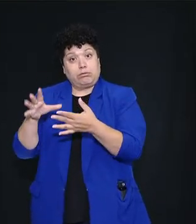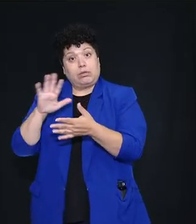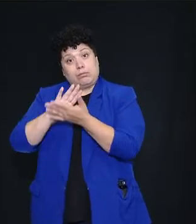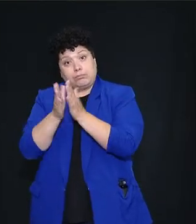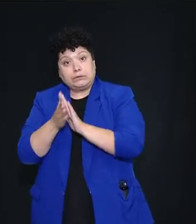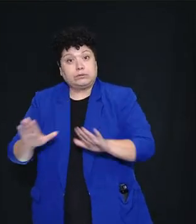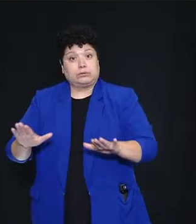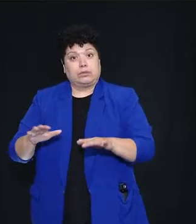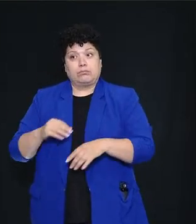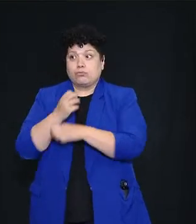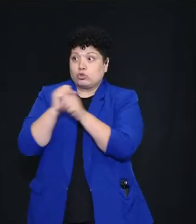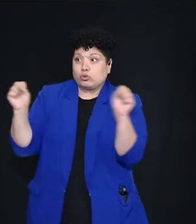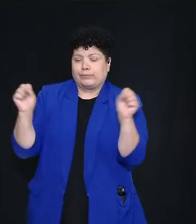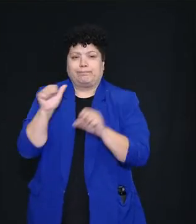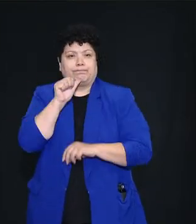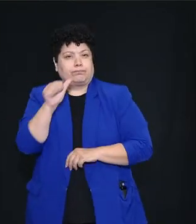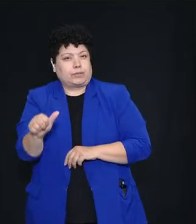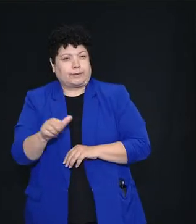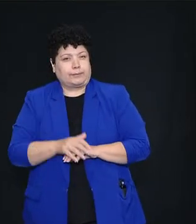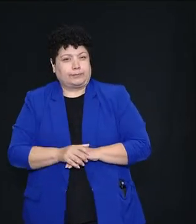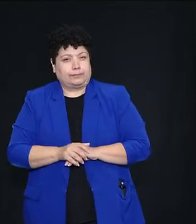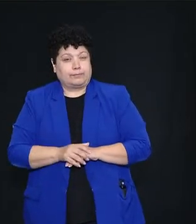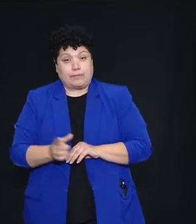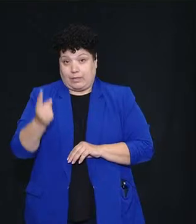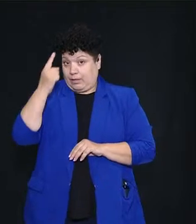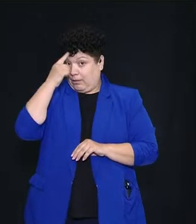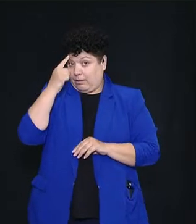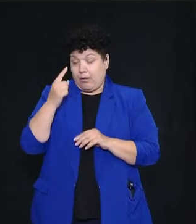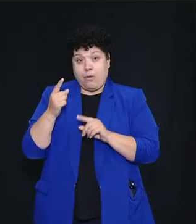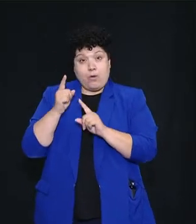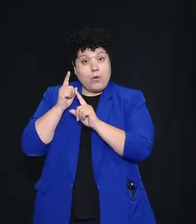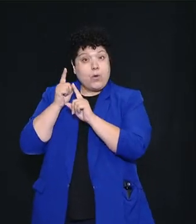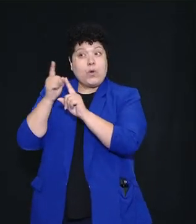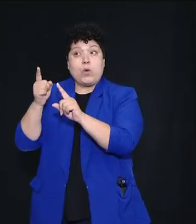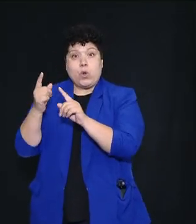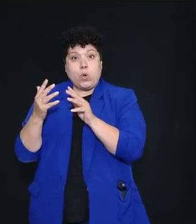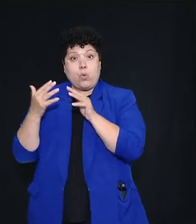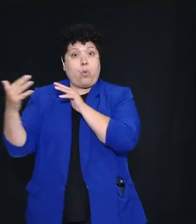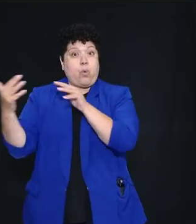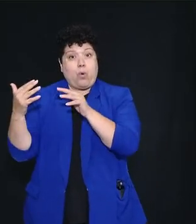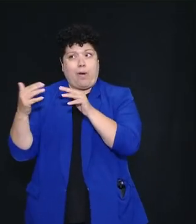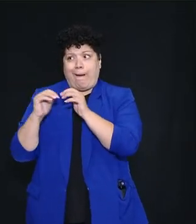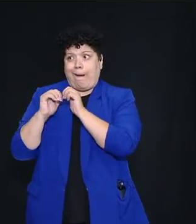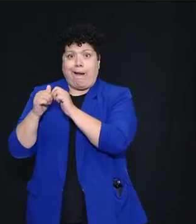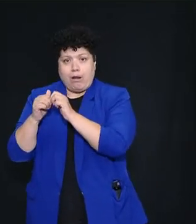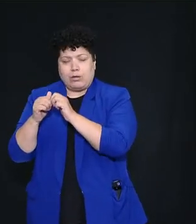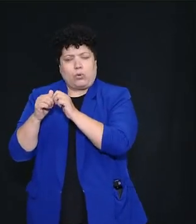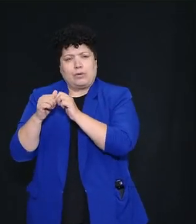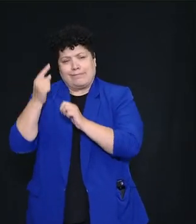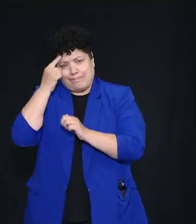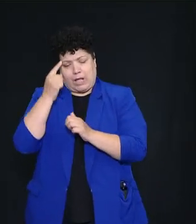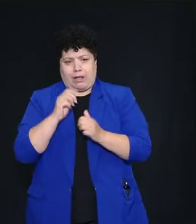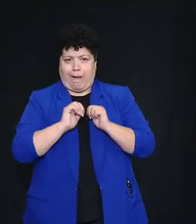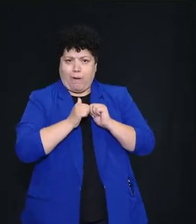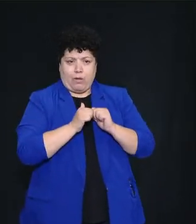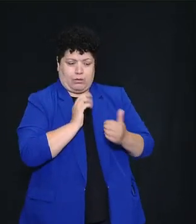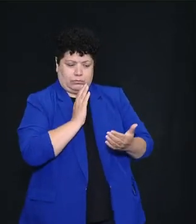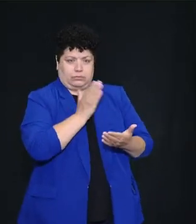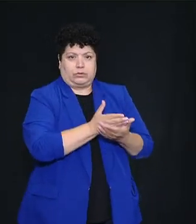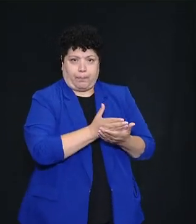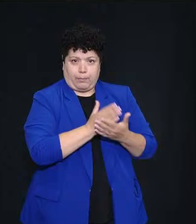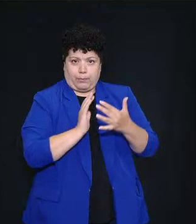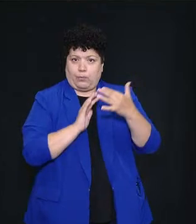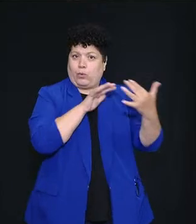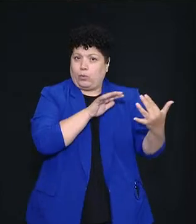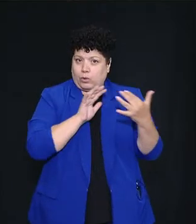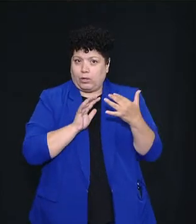We need to ask ourselves not how to pursue wars, but how to stop them, and to prevent entire peoples from